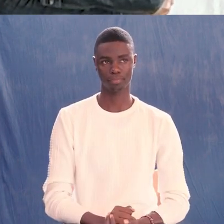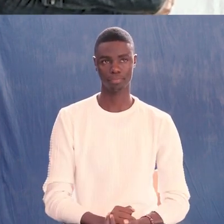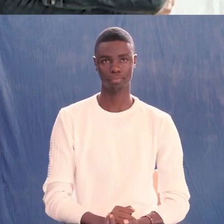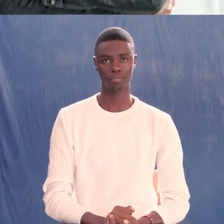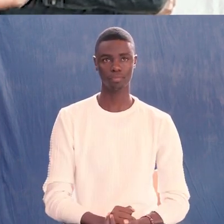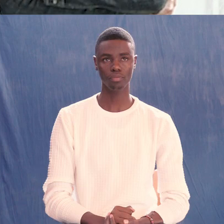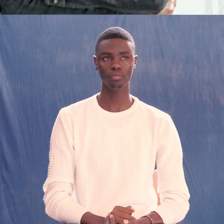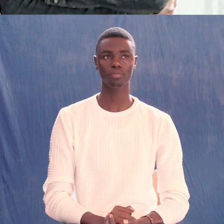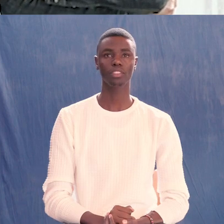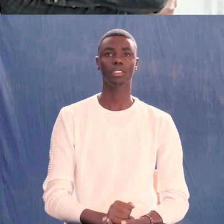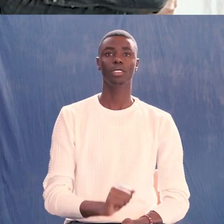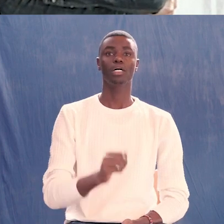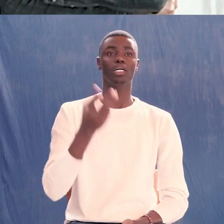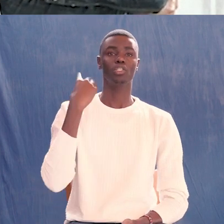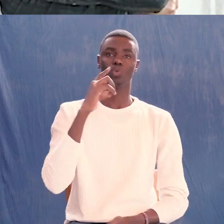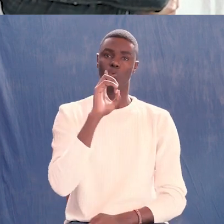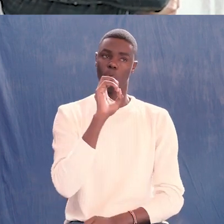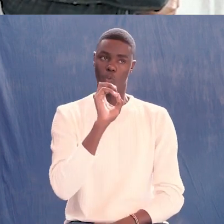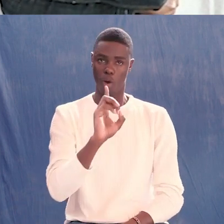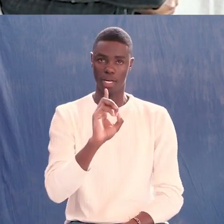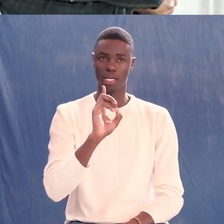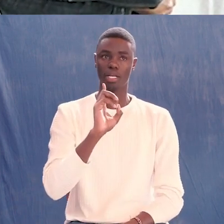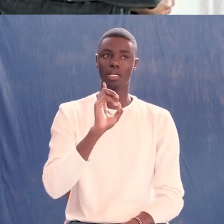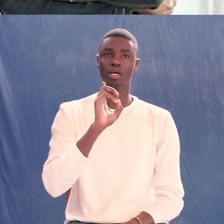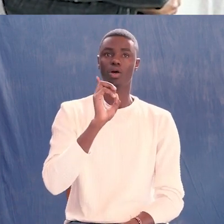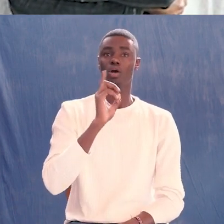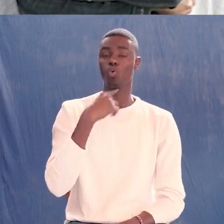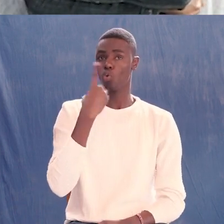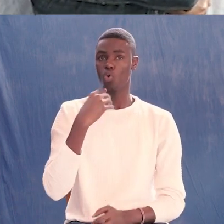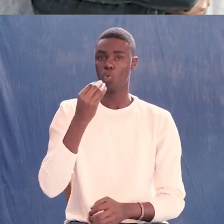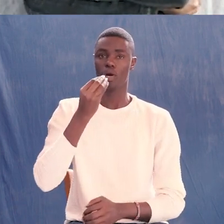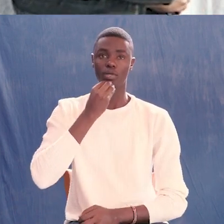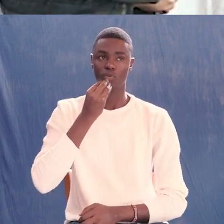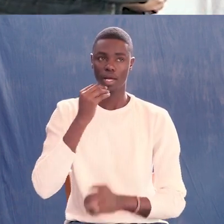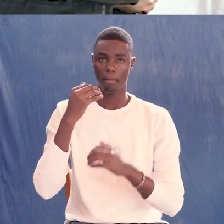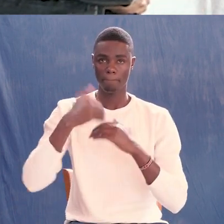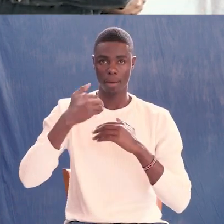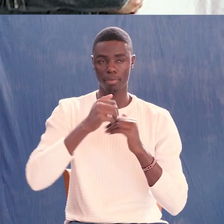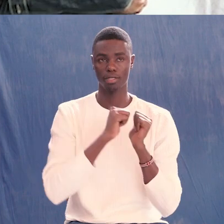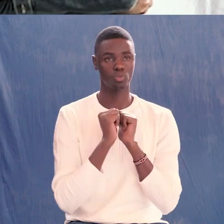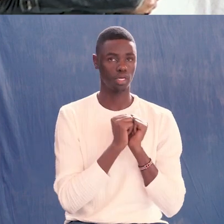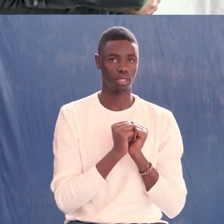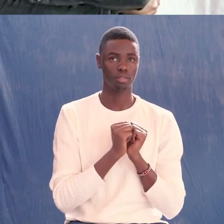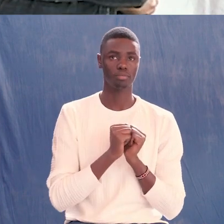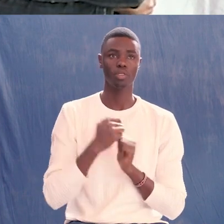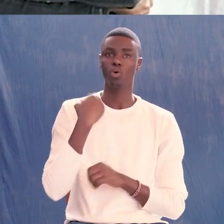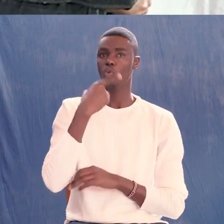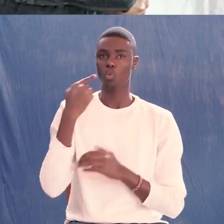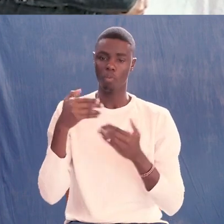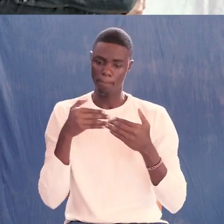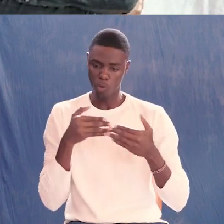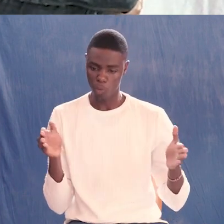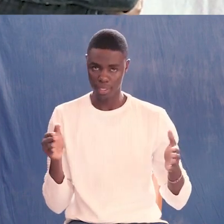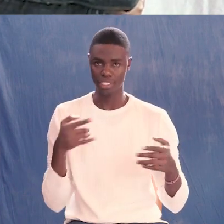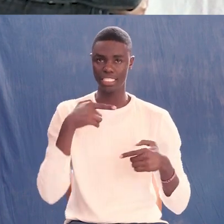It was one who dipped his bread with him. One whom he opened himself up to.